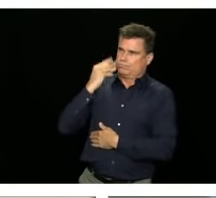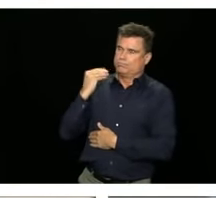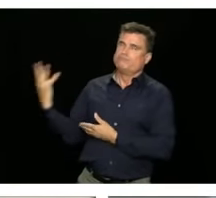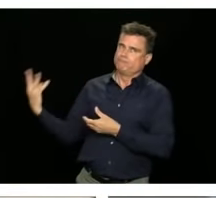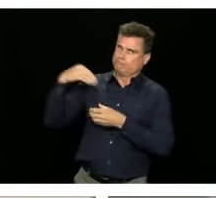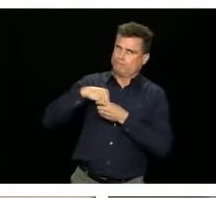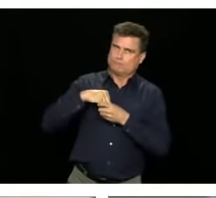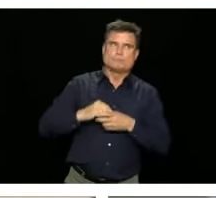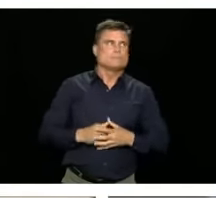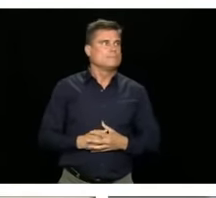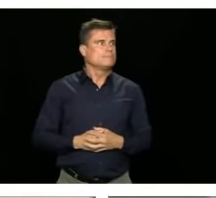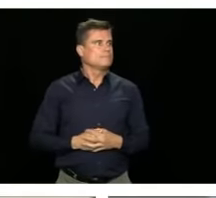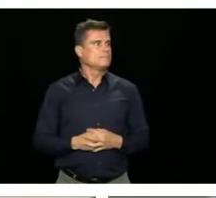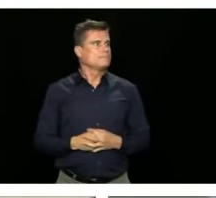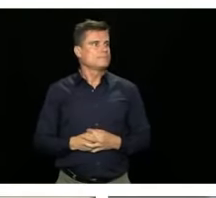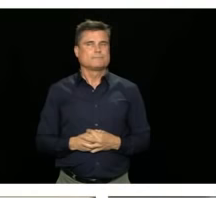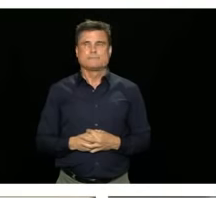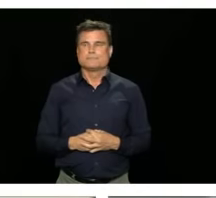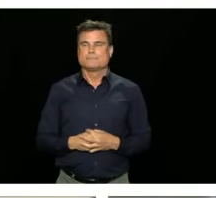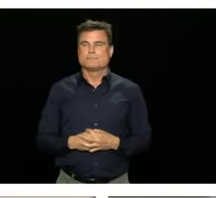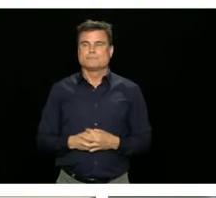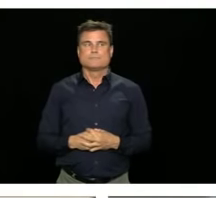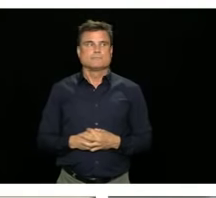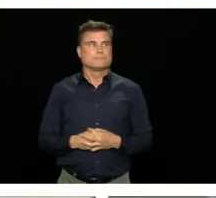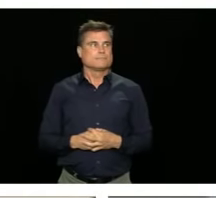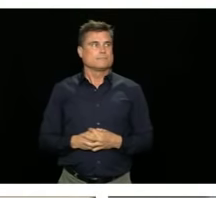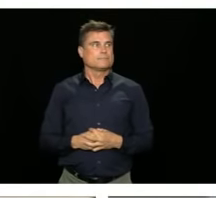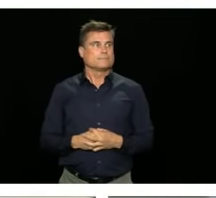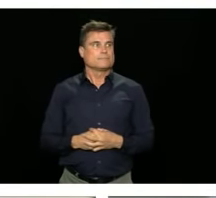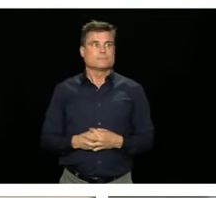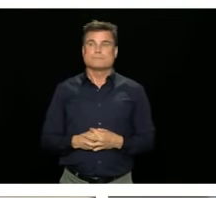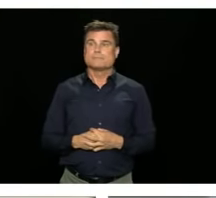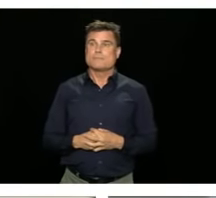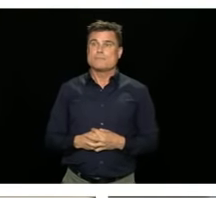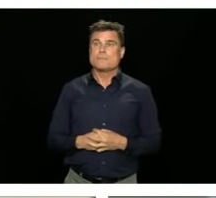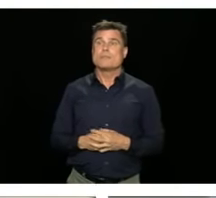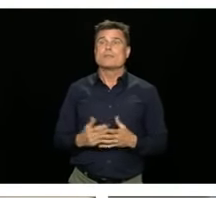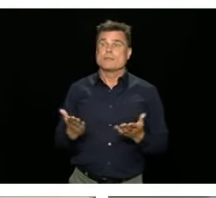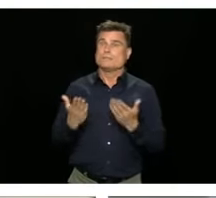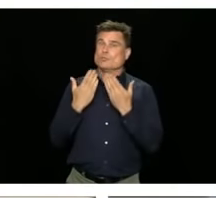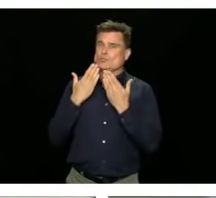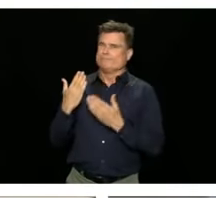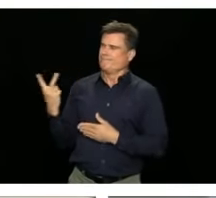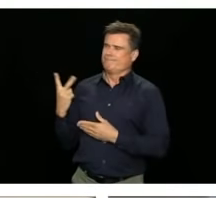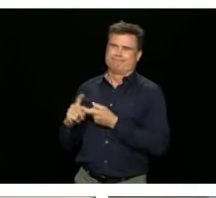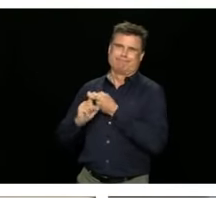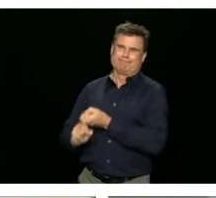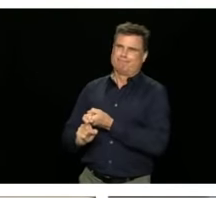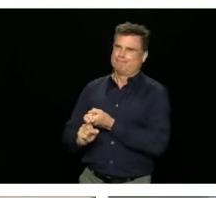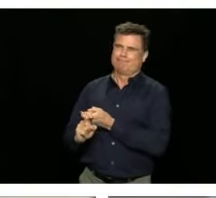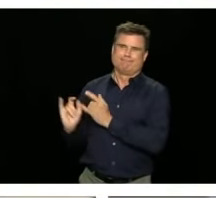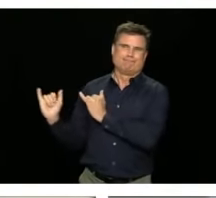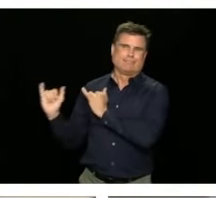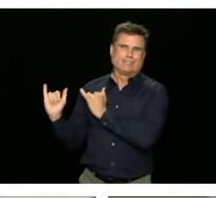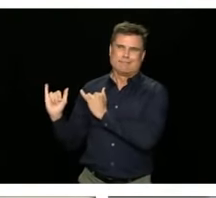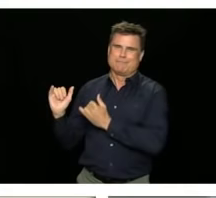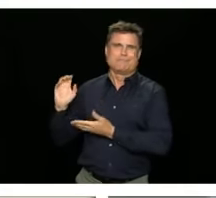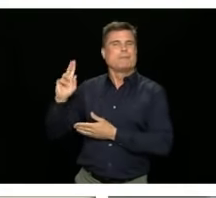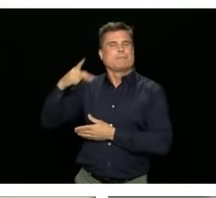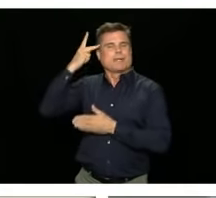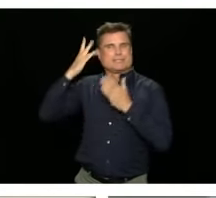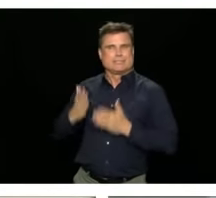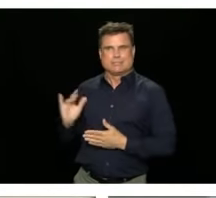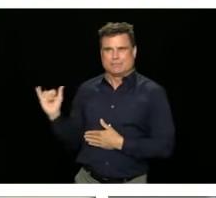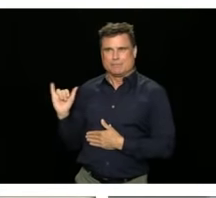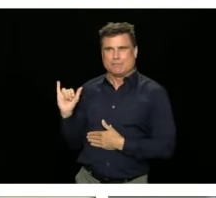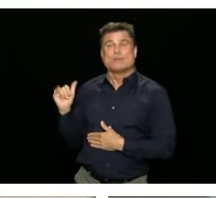having me. And next, I have a good friend and my colleague, the Parliamentary Secretary Ravi Kalan, who is also the